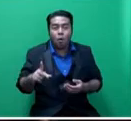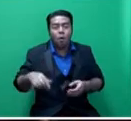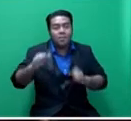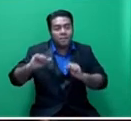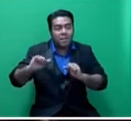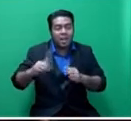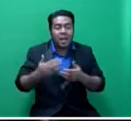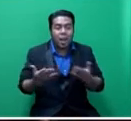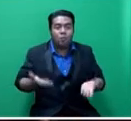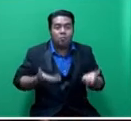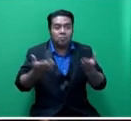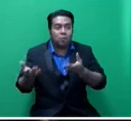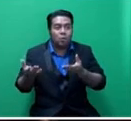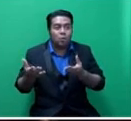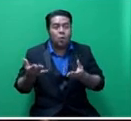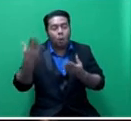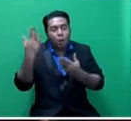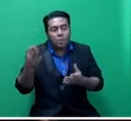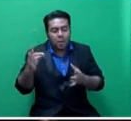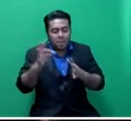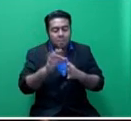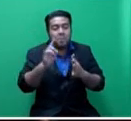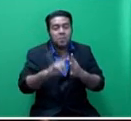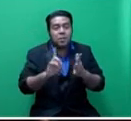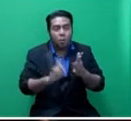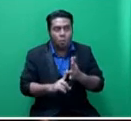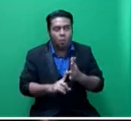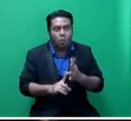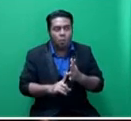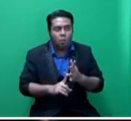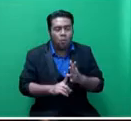now give the floor to the Honourable Pio Tikondondua. You have the floor, sir.